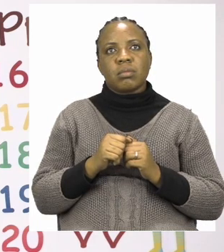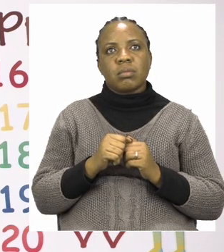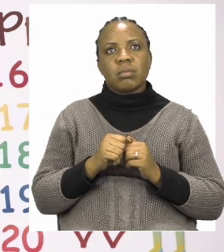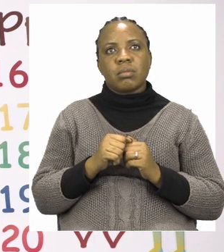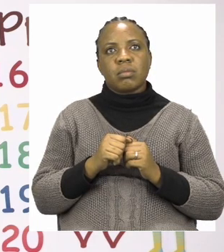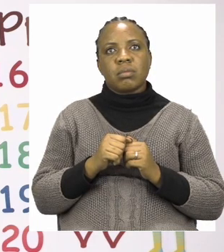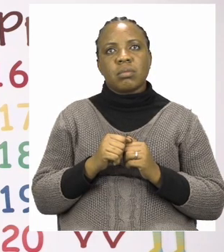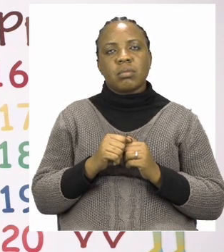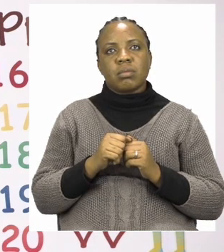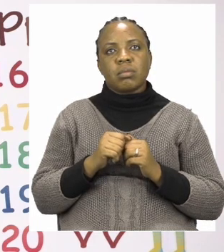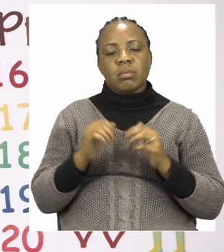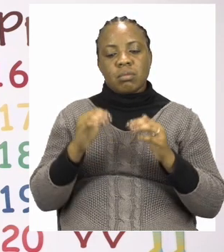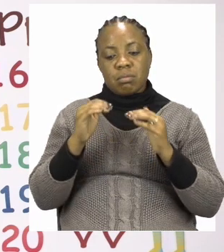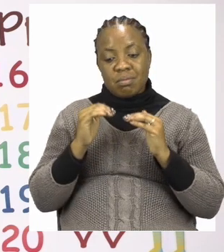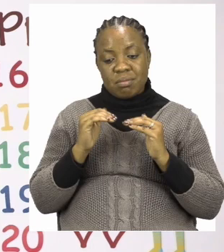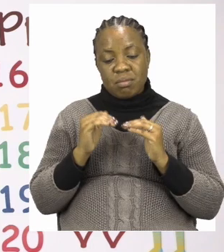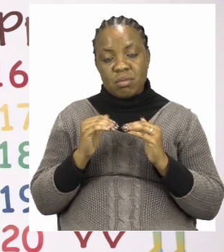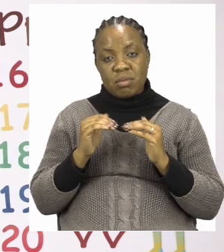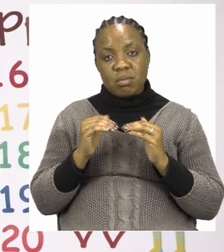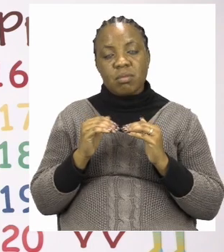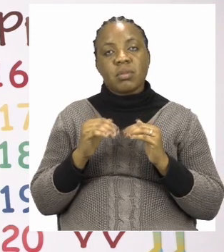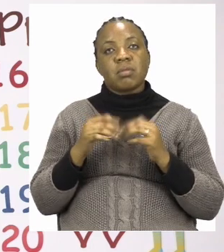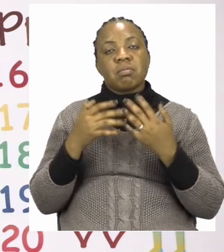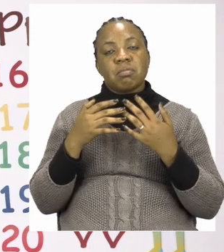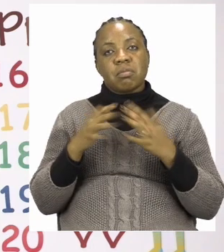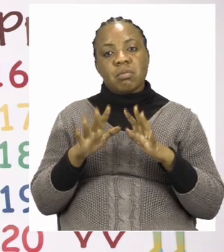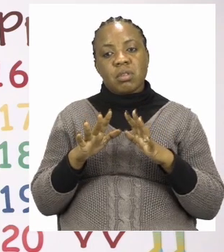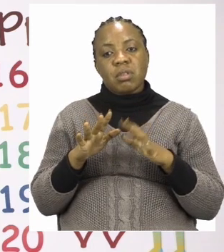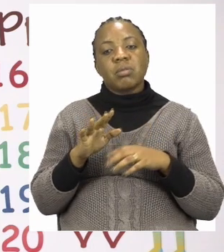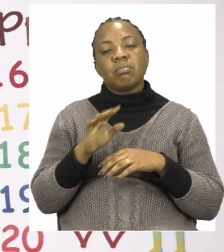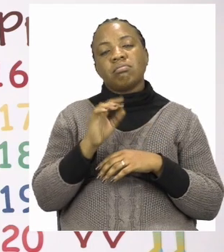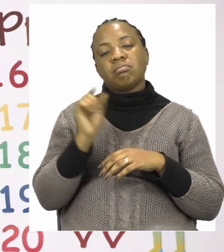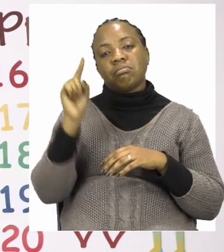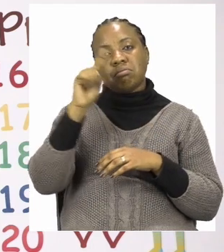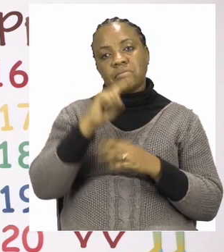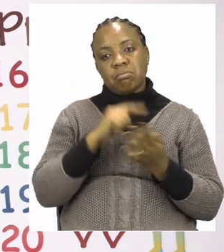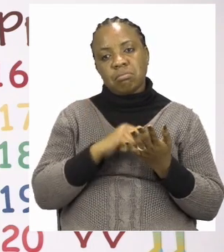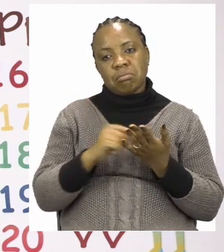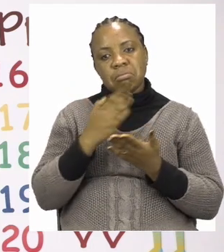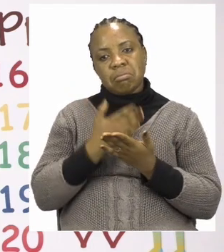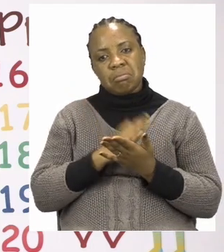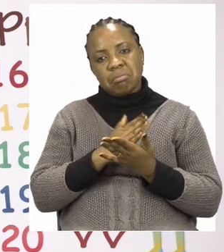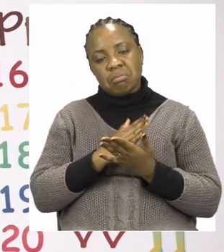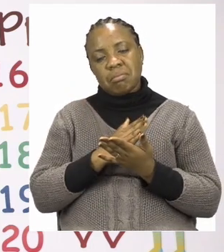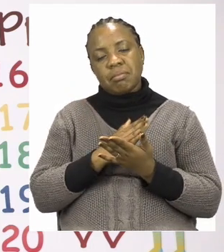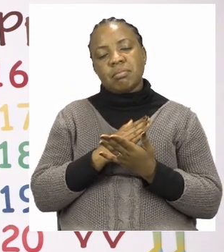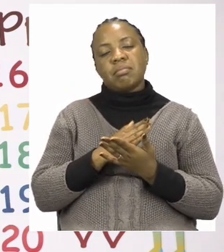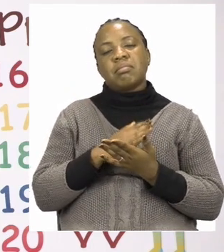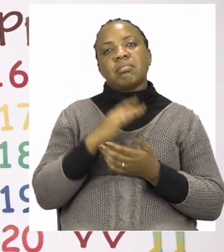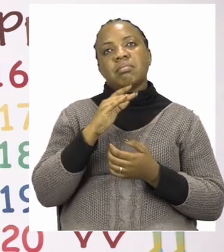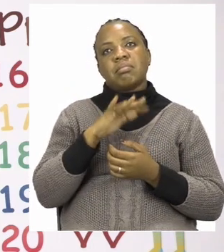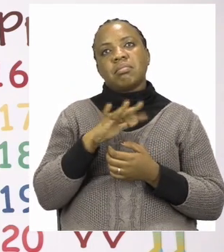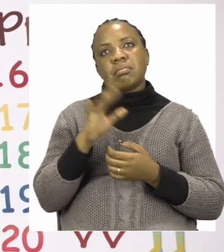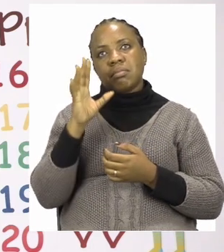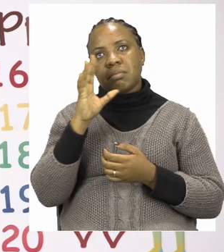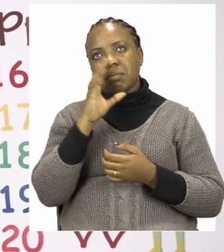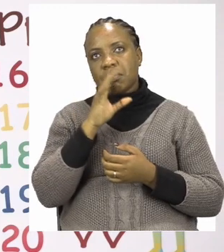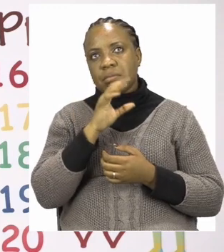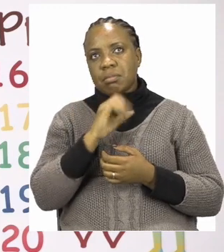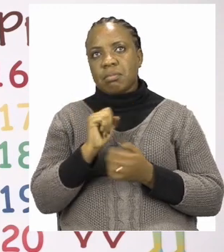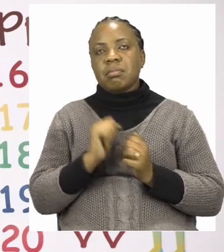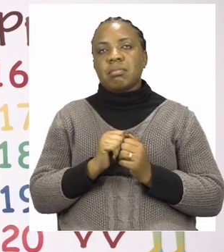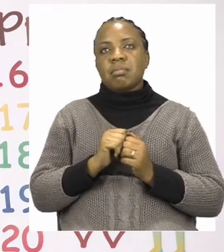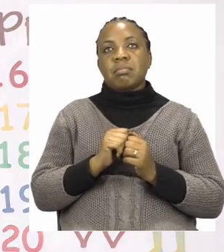that are missing below. After this exercise, I'd like you to also turn to another time exercise